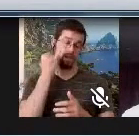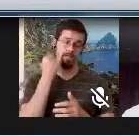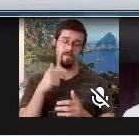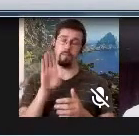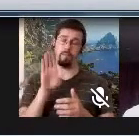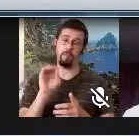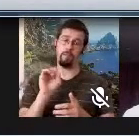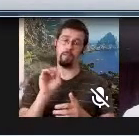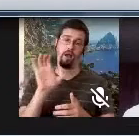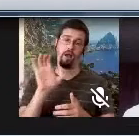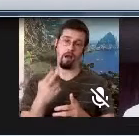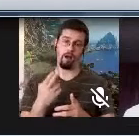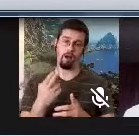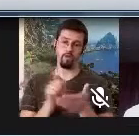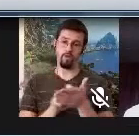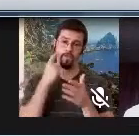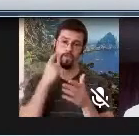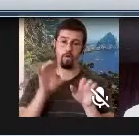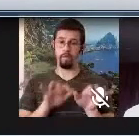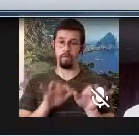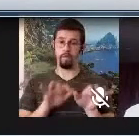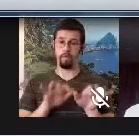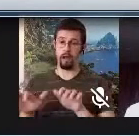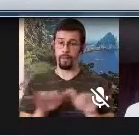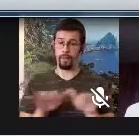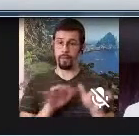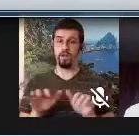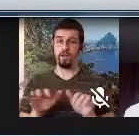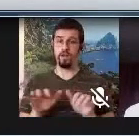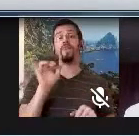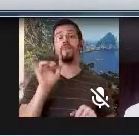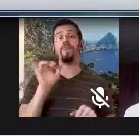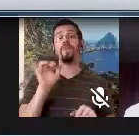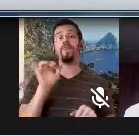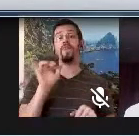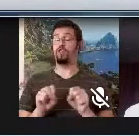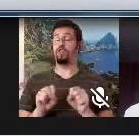piano, that could mean a range of things.